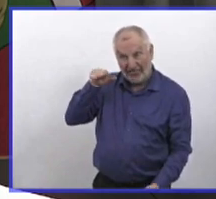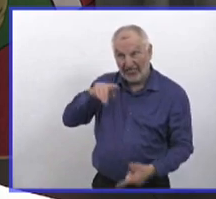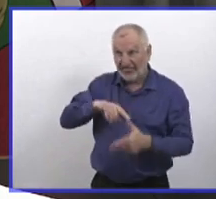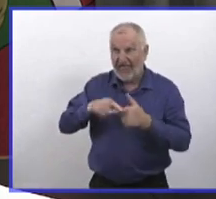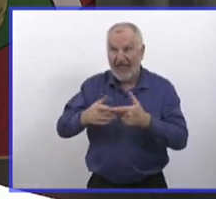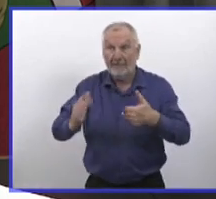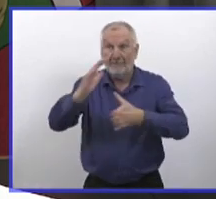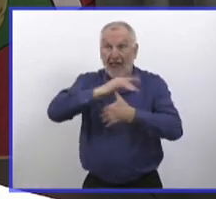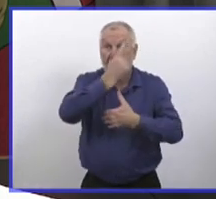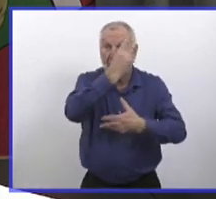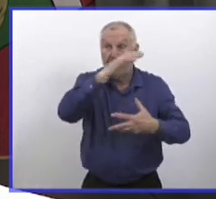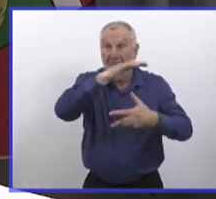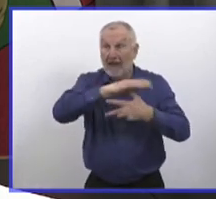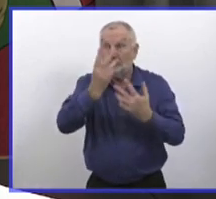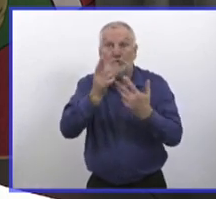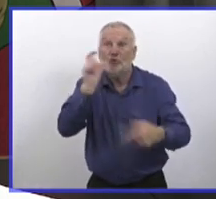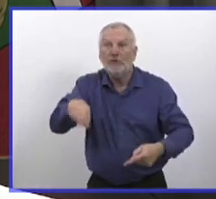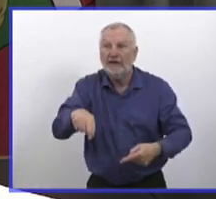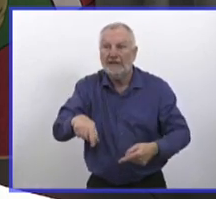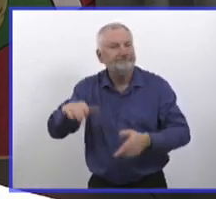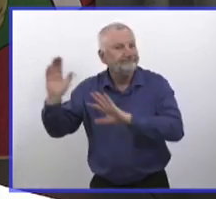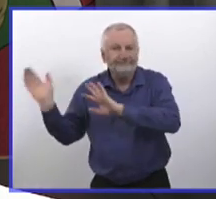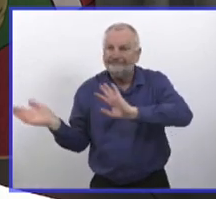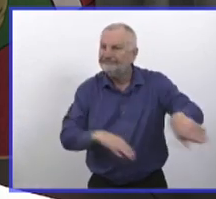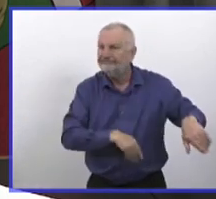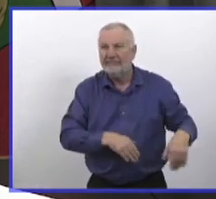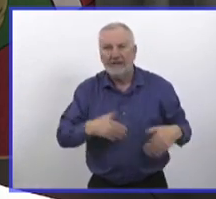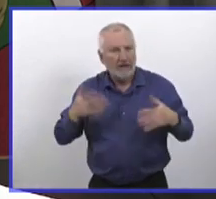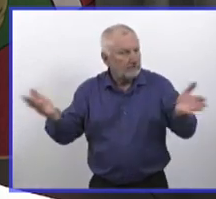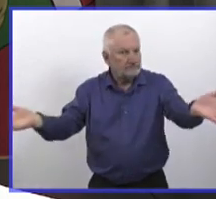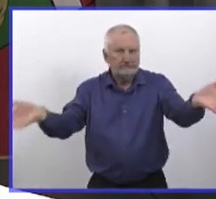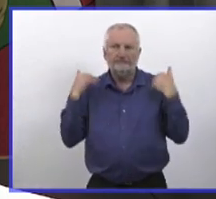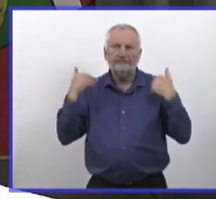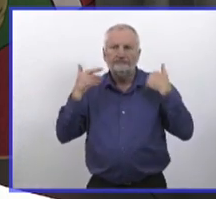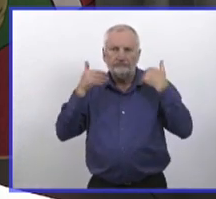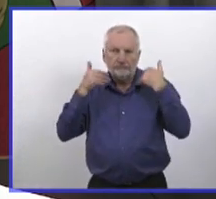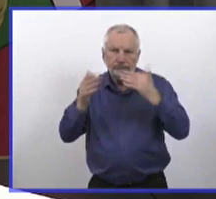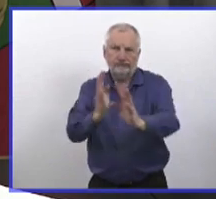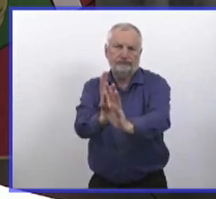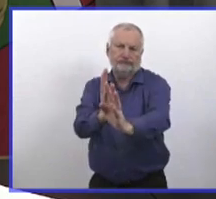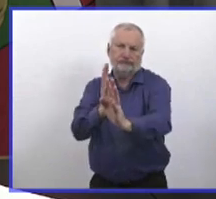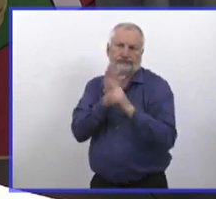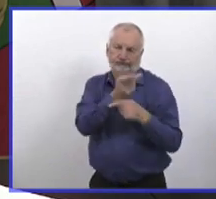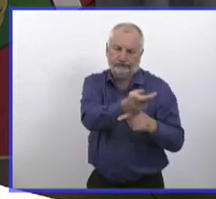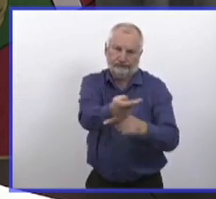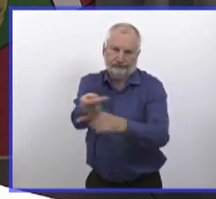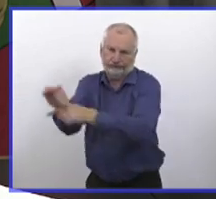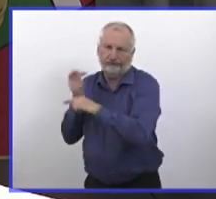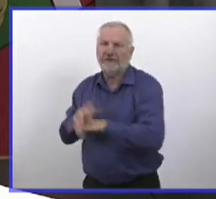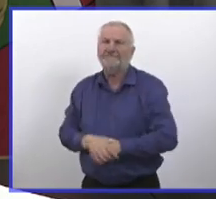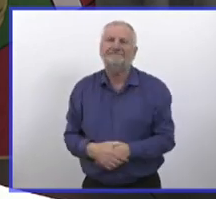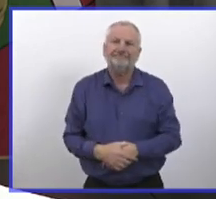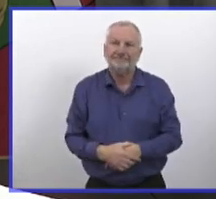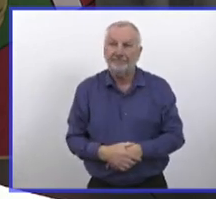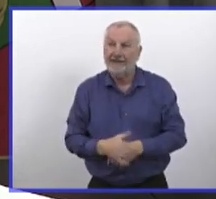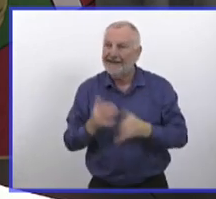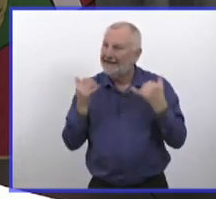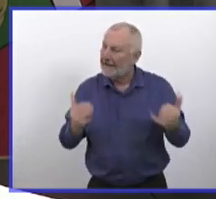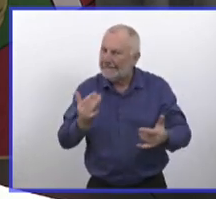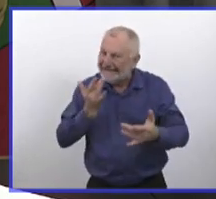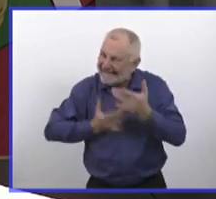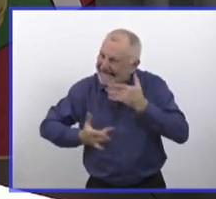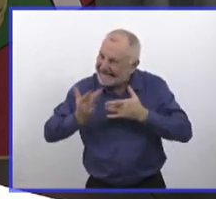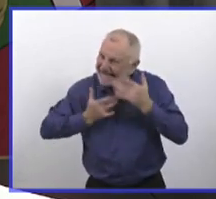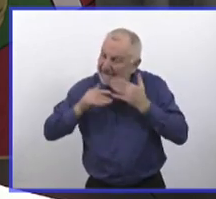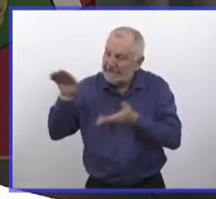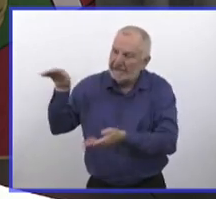this small number of doses to target people in the short term, but that once we get big supplies coming in of